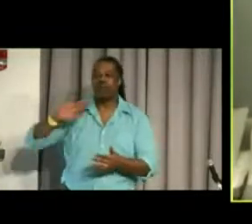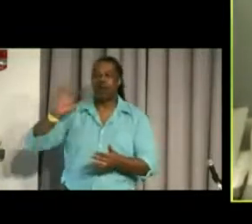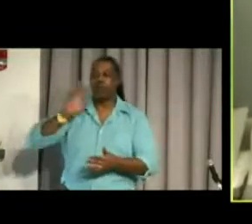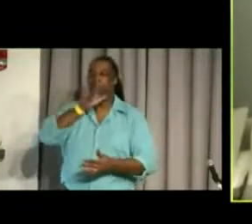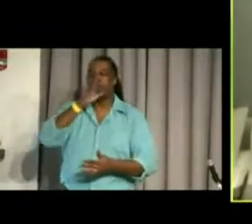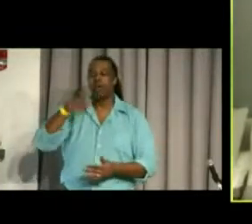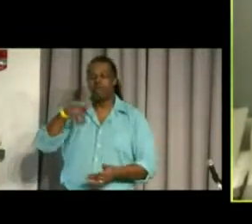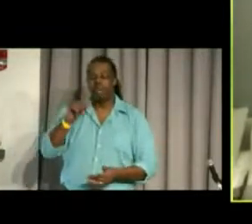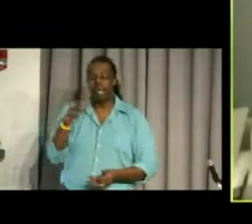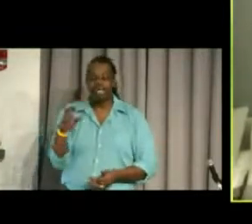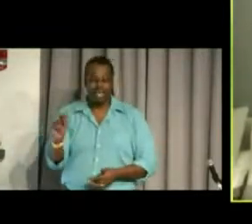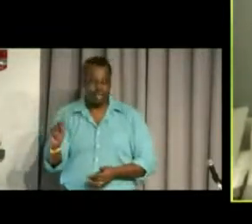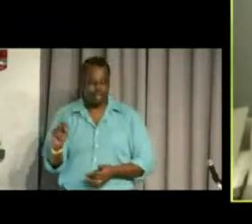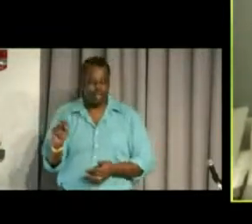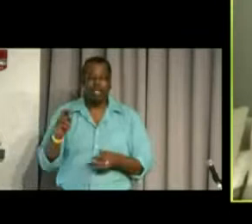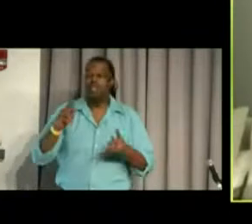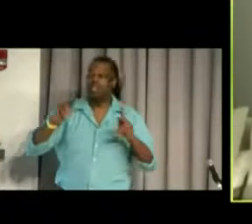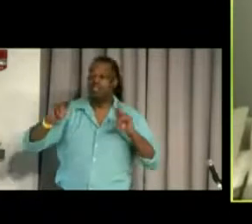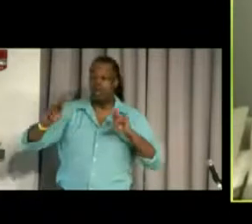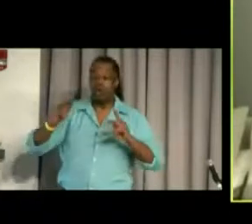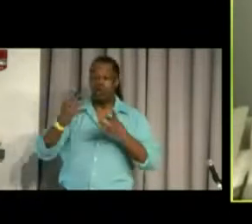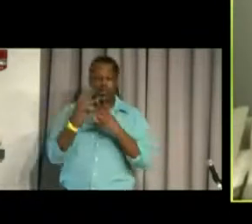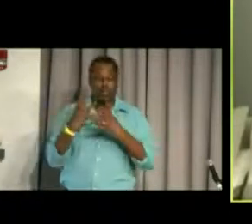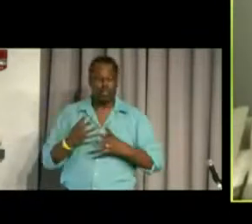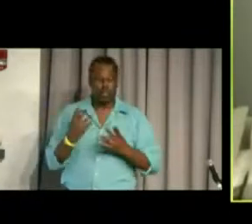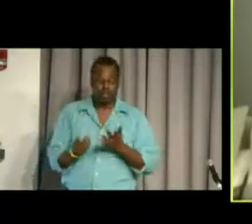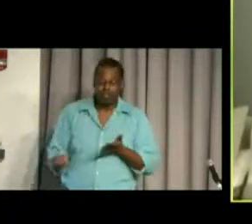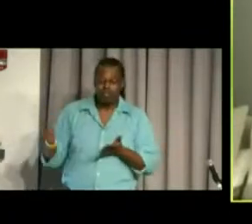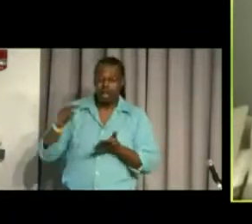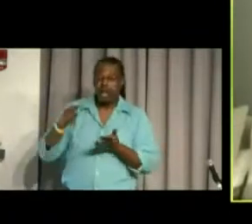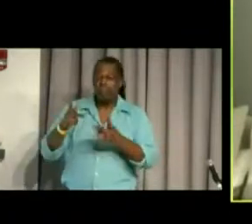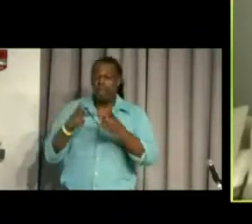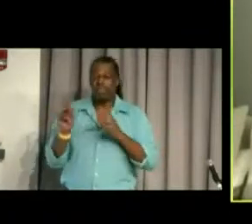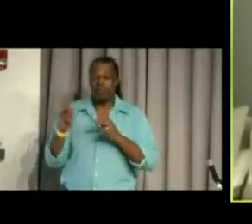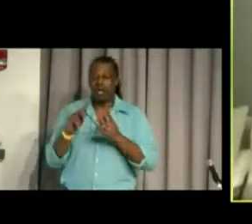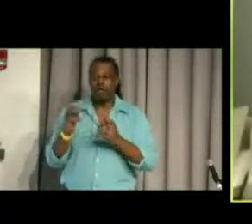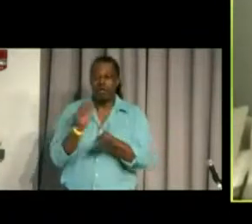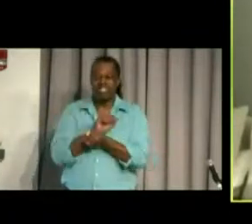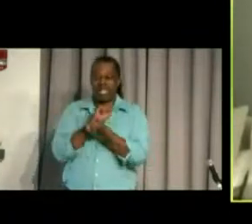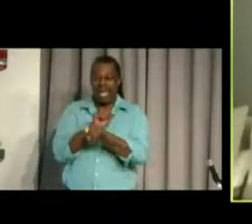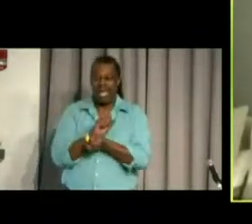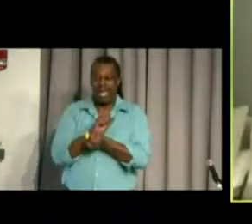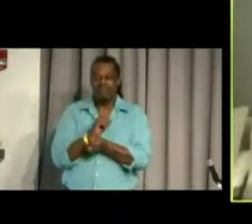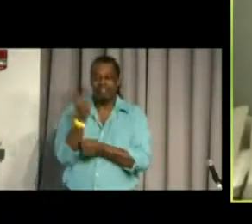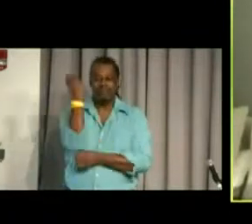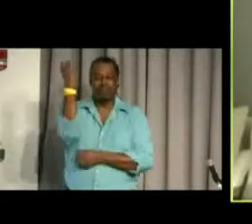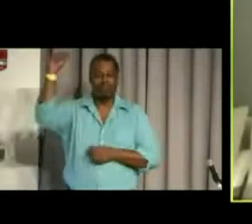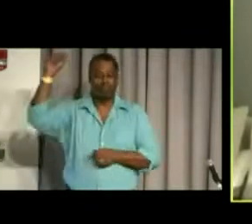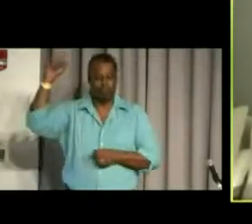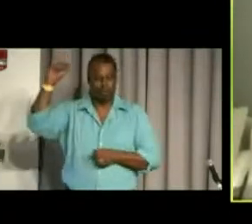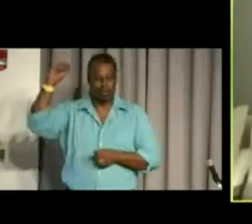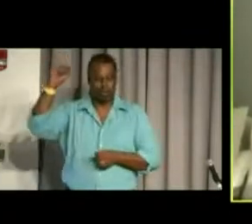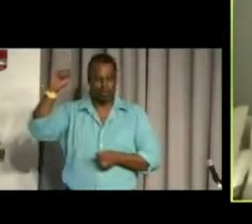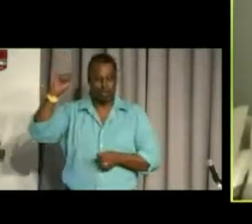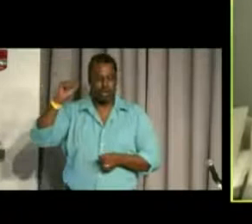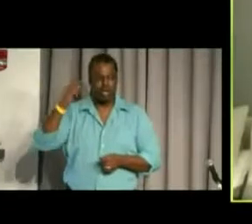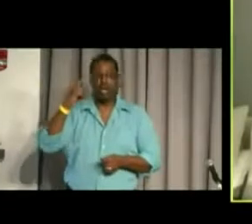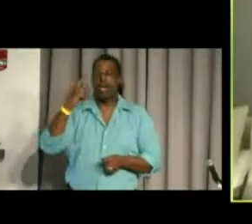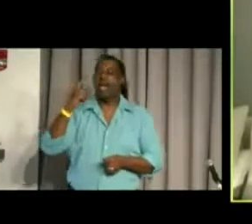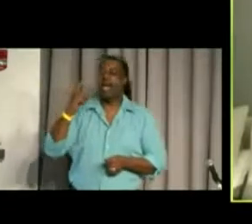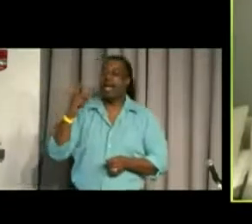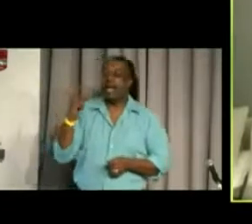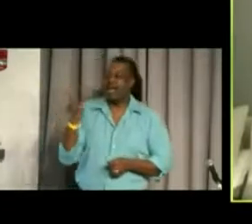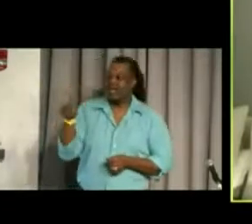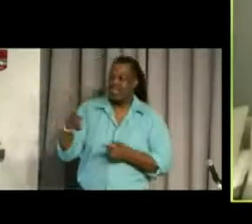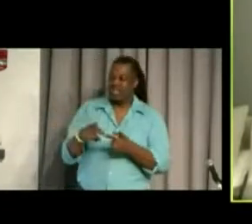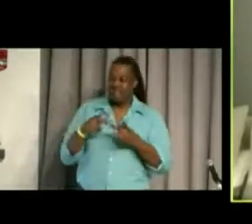incarcerated initiated an uprising demanding humane living conditions. The uprising started because incarcerated people, men, women,